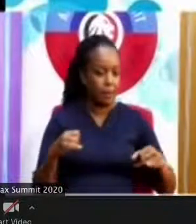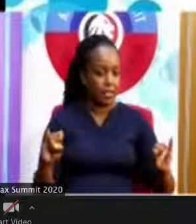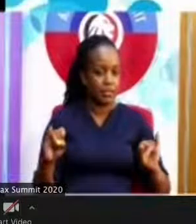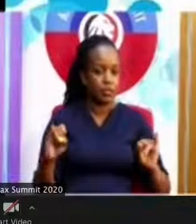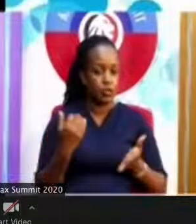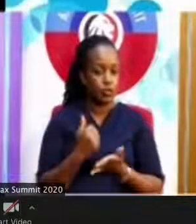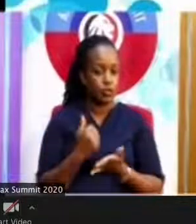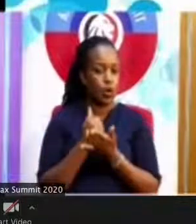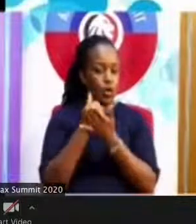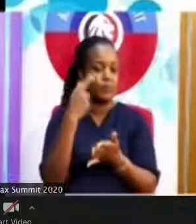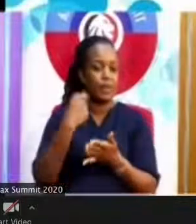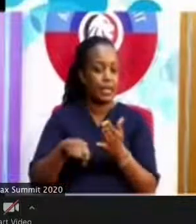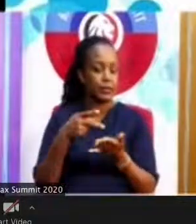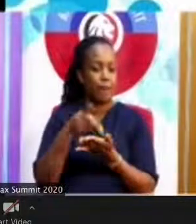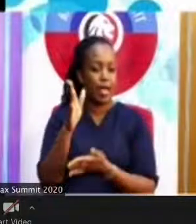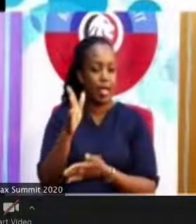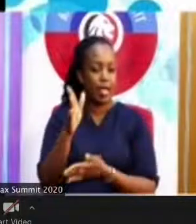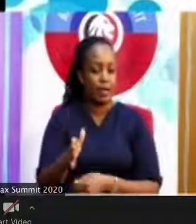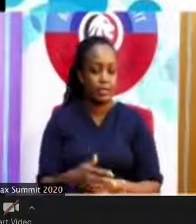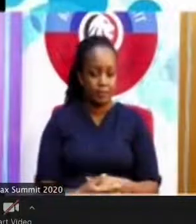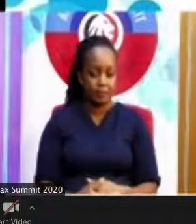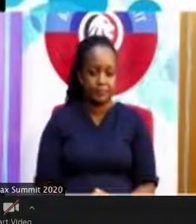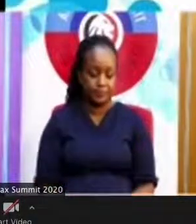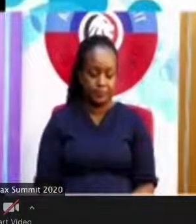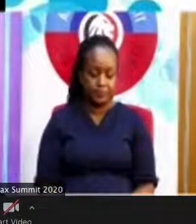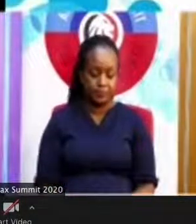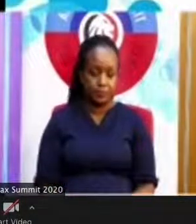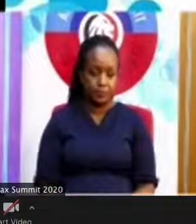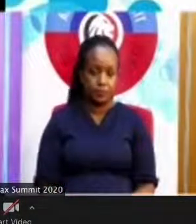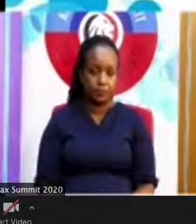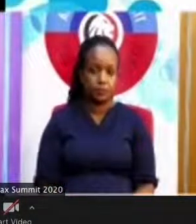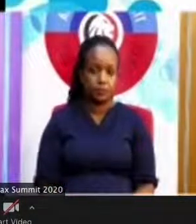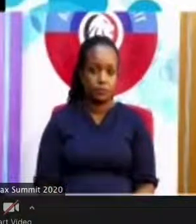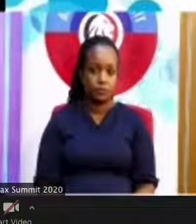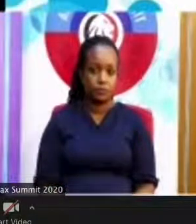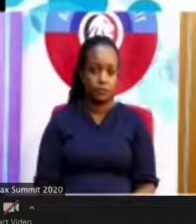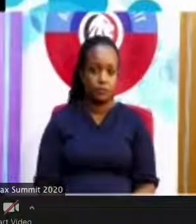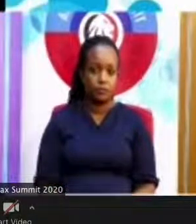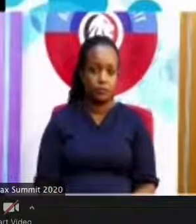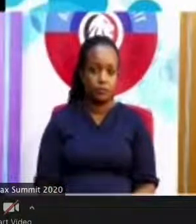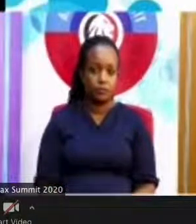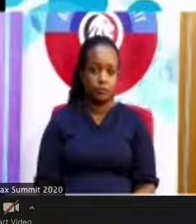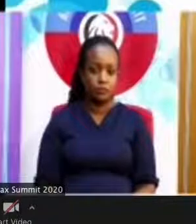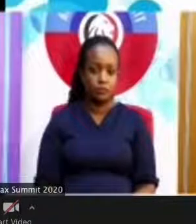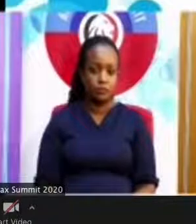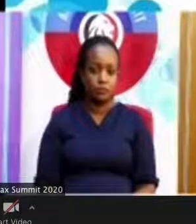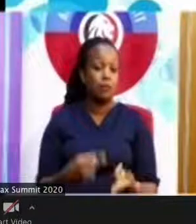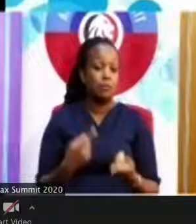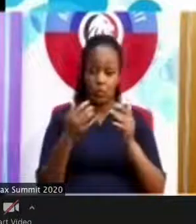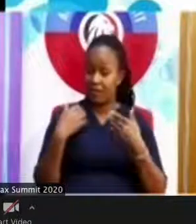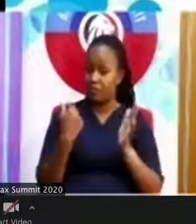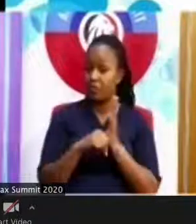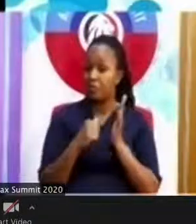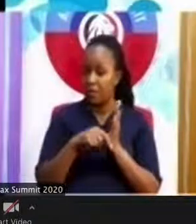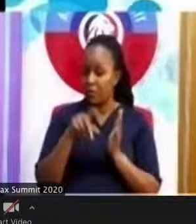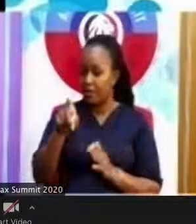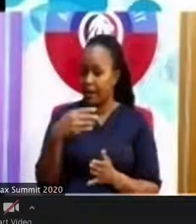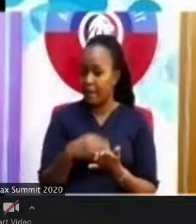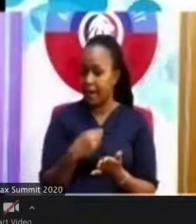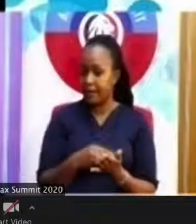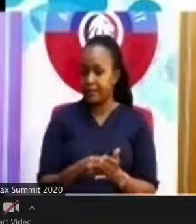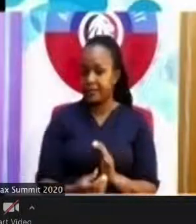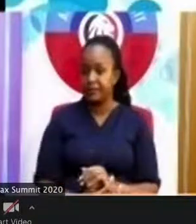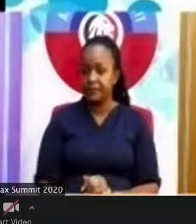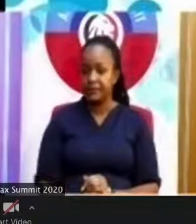taxpayers. Then we still had a problem. We still needed to raise money. Now, we all